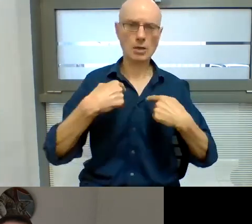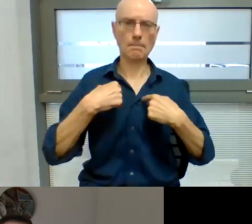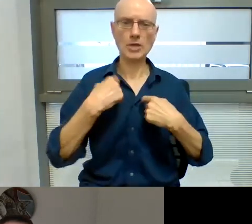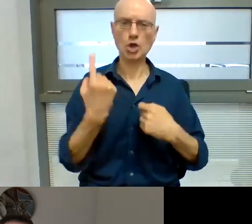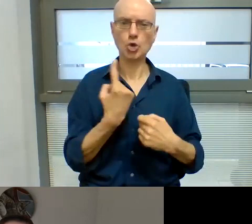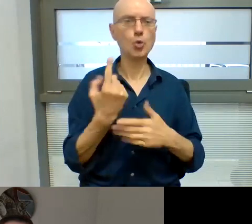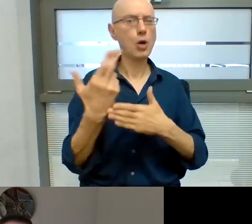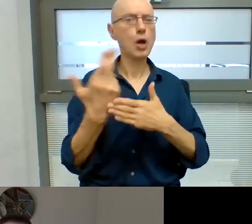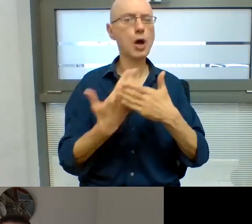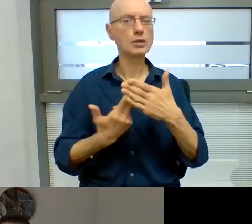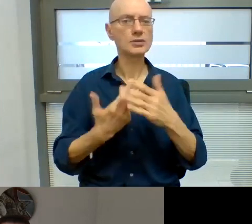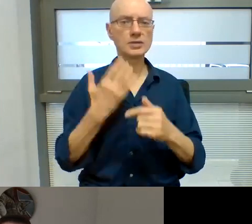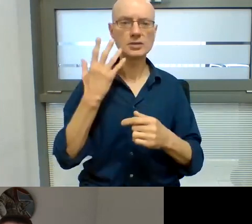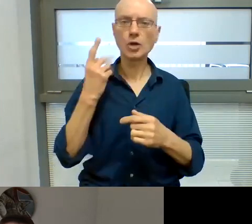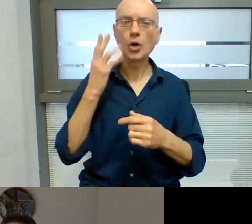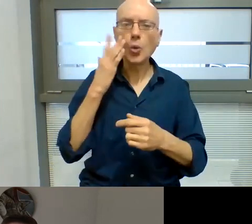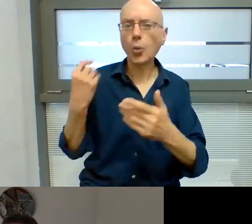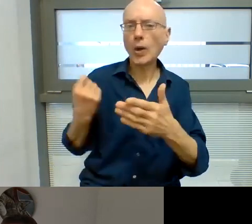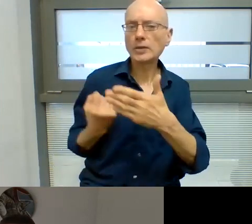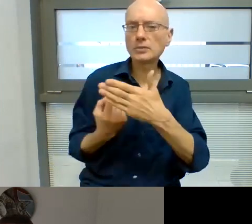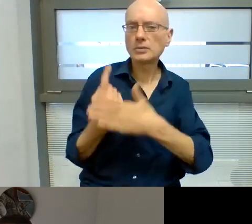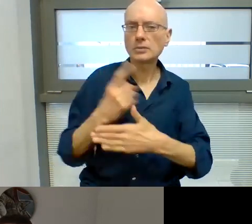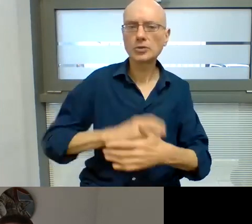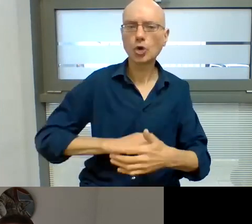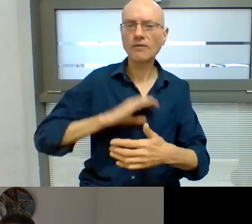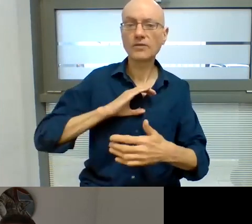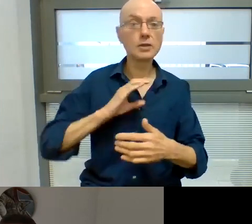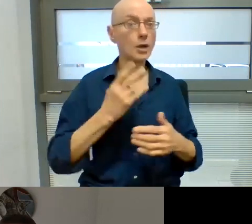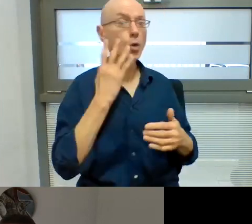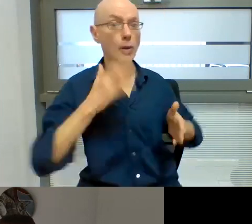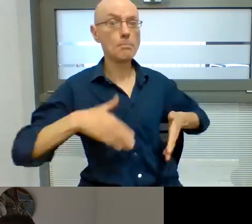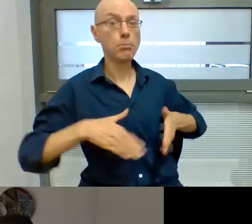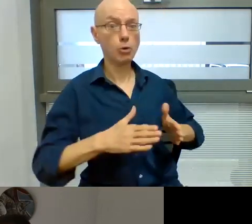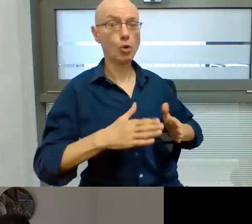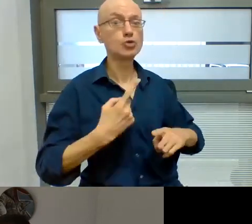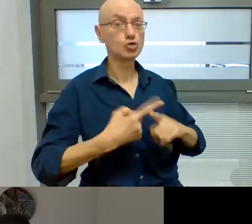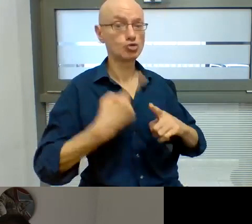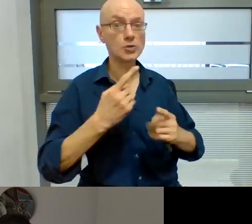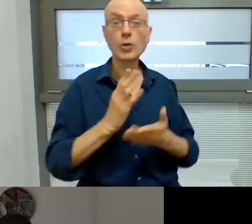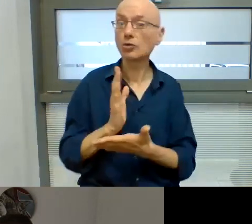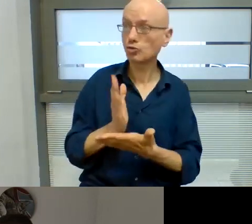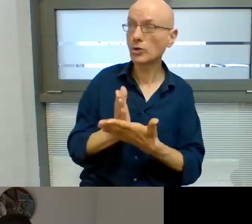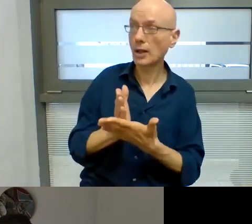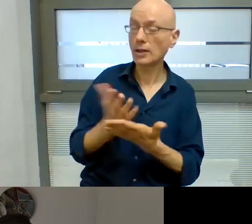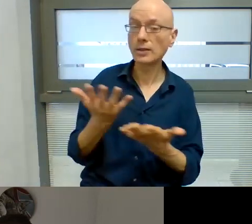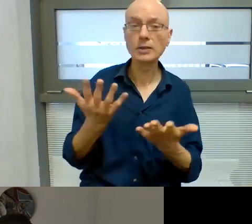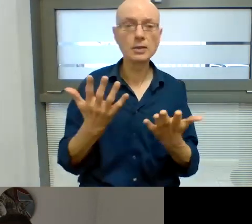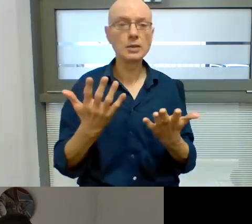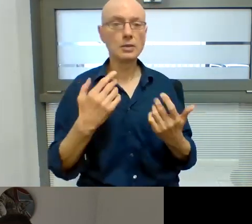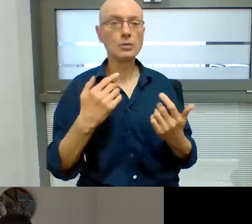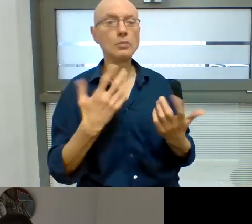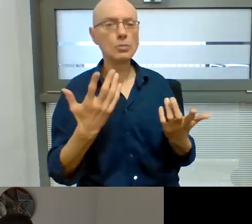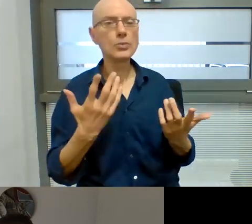confidence? Oh, as soon as I was born. Really? Yeah, always. Or I mean, I went